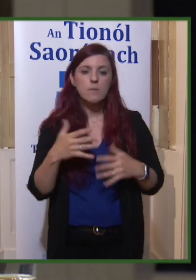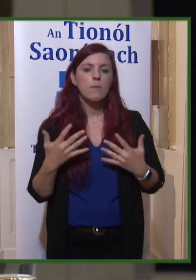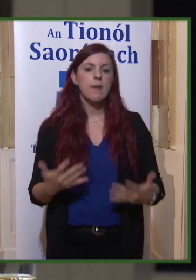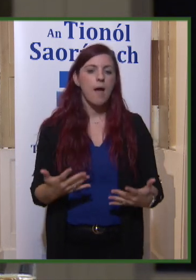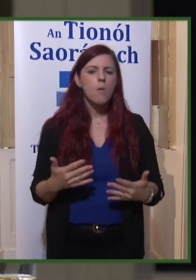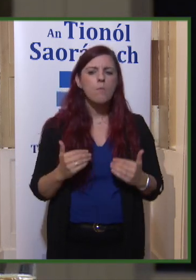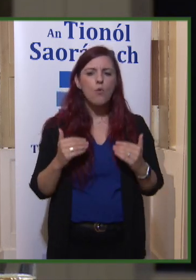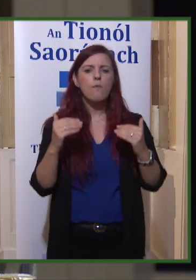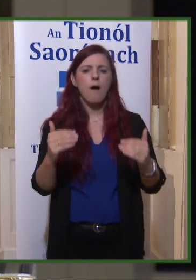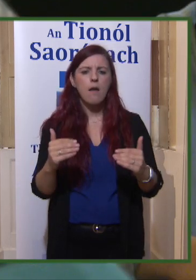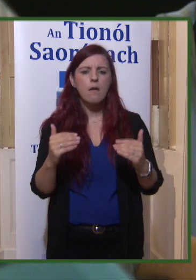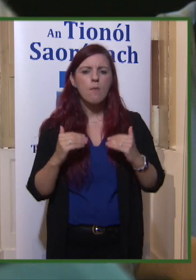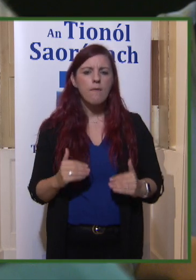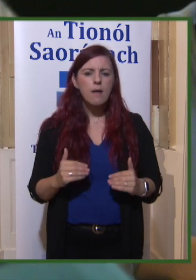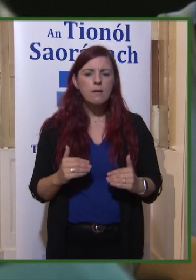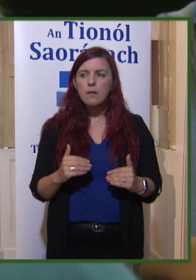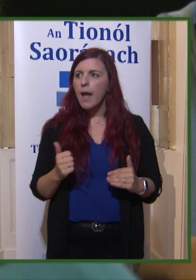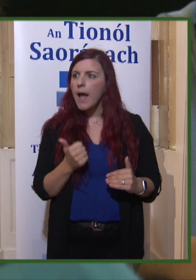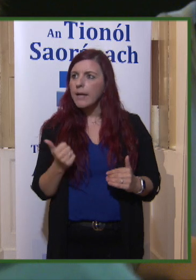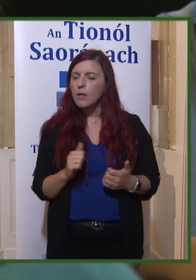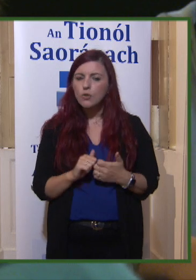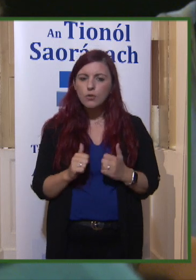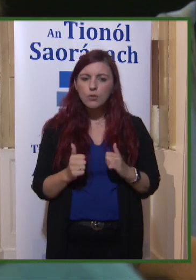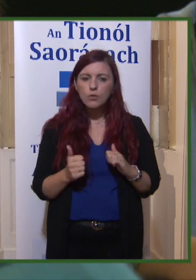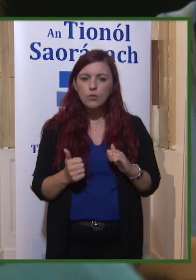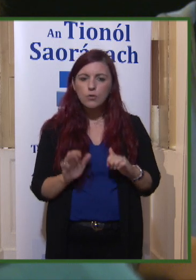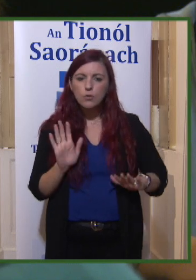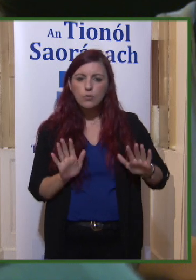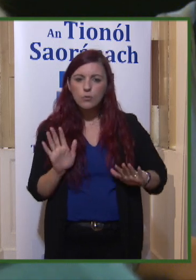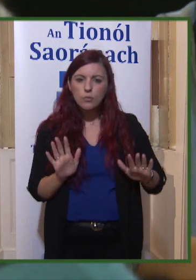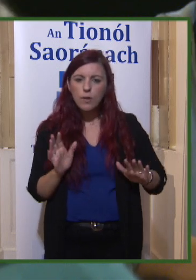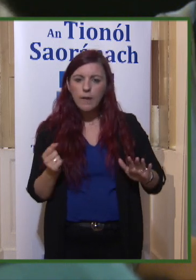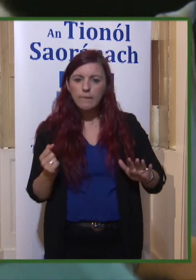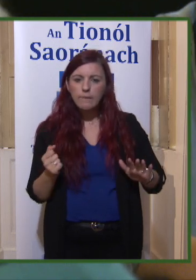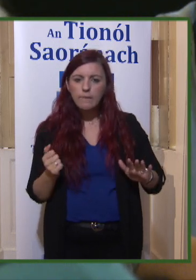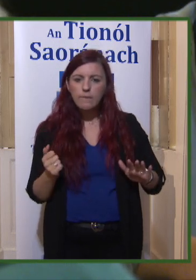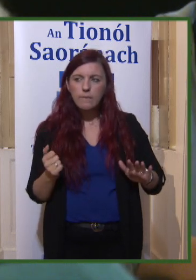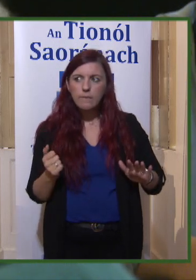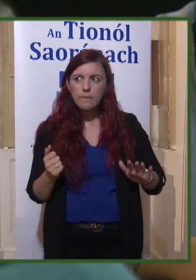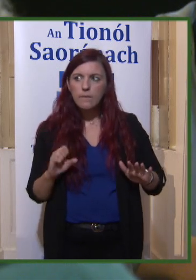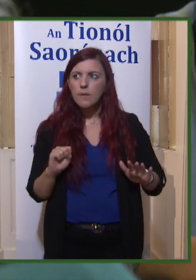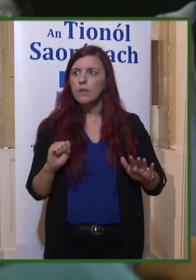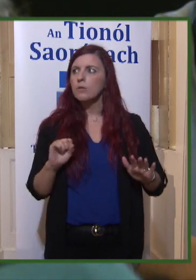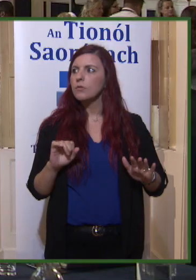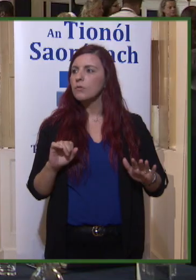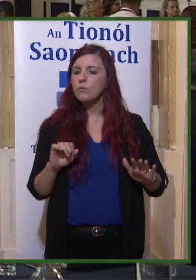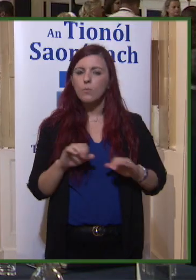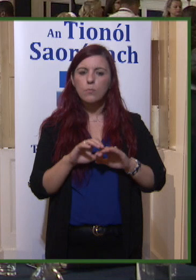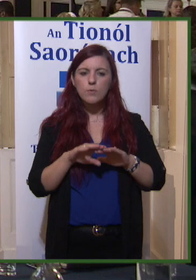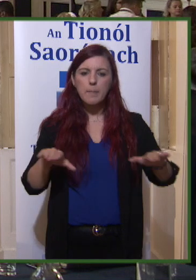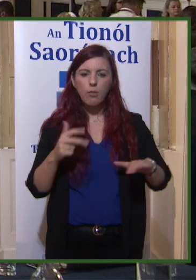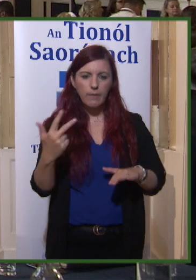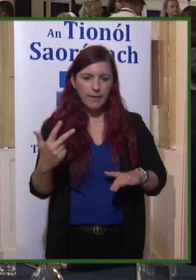now move on. Is there any Shane, sorry. Oh, Schieffer. Yeah. Schieffer is going to take from table 3.